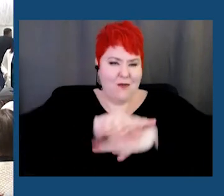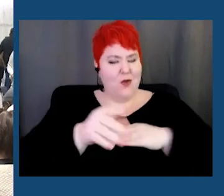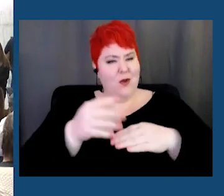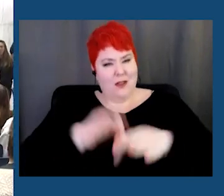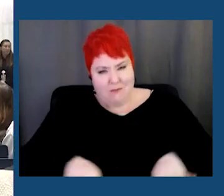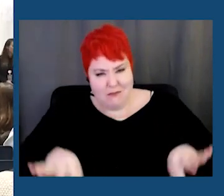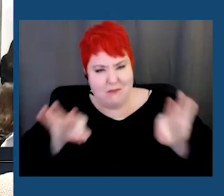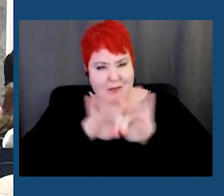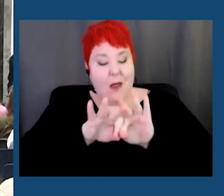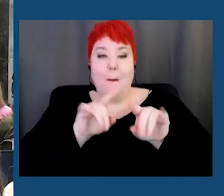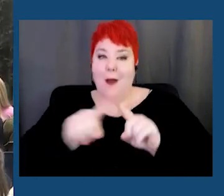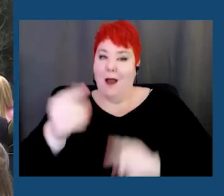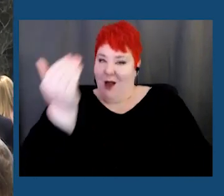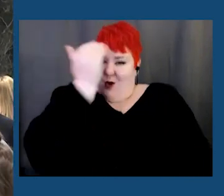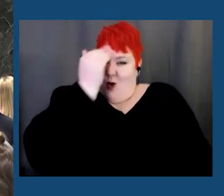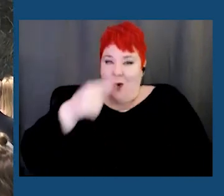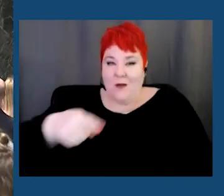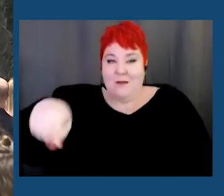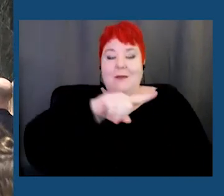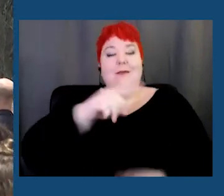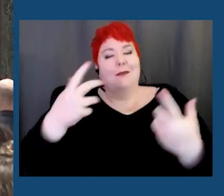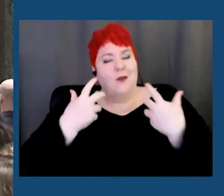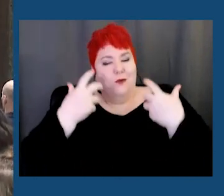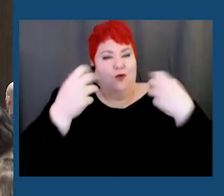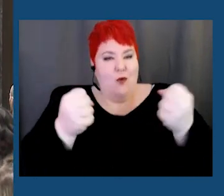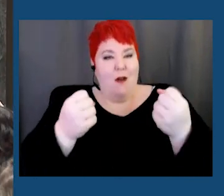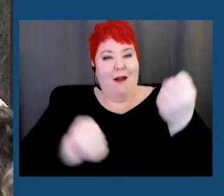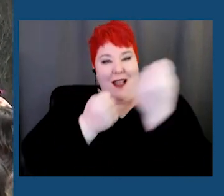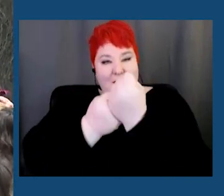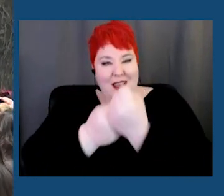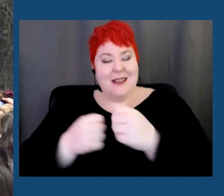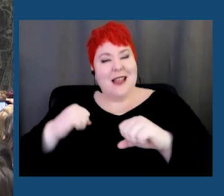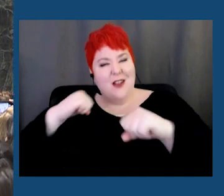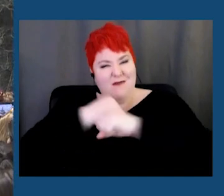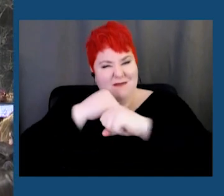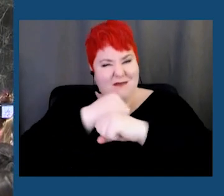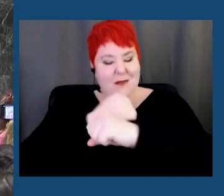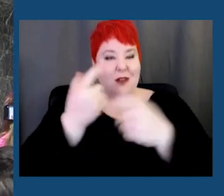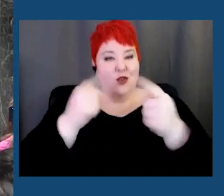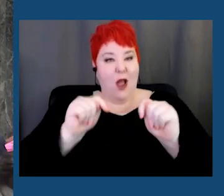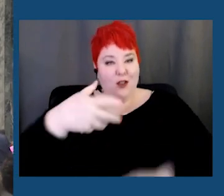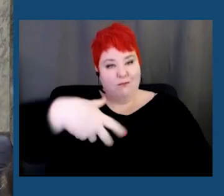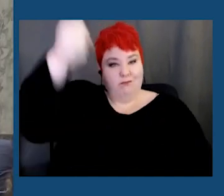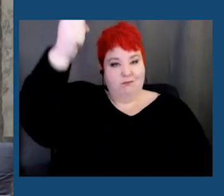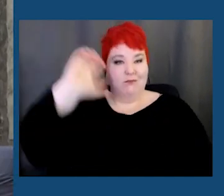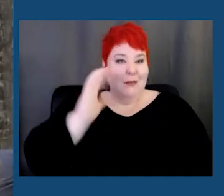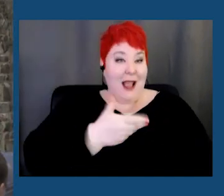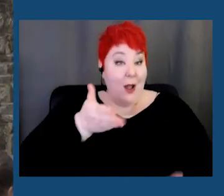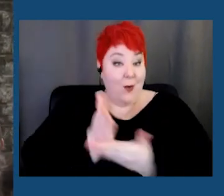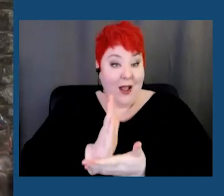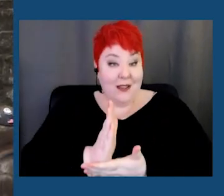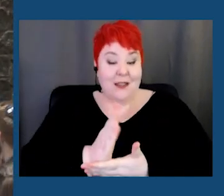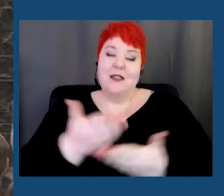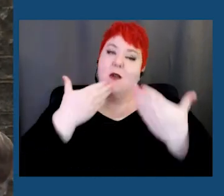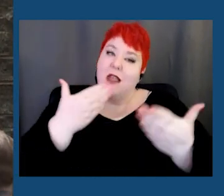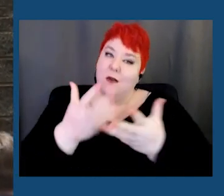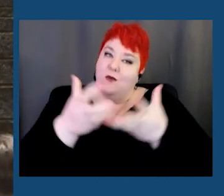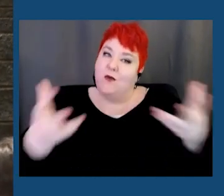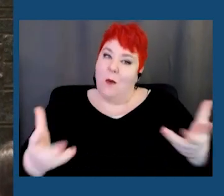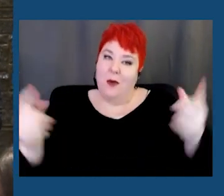like yourselves that are standing up and fighting against people trying to take away our rights. So thank you so much for coming out today.